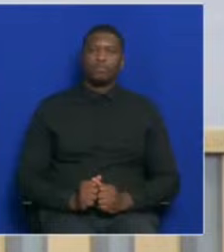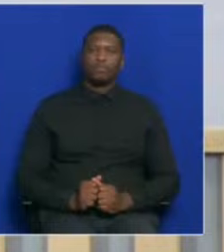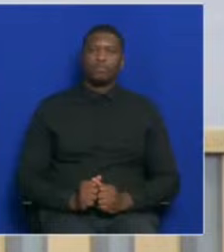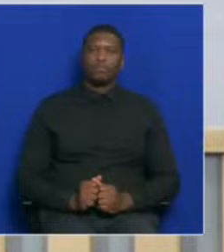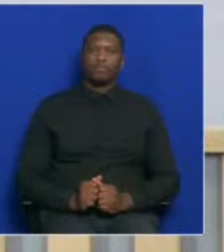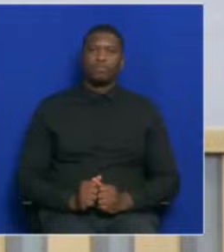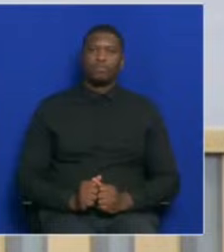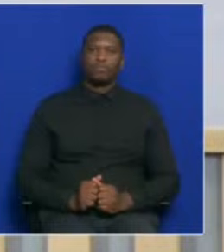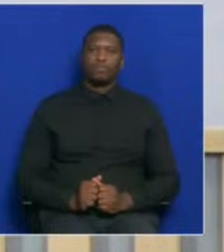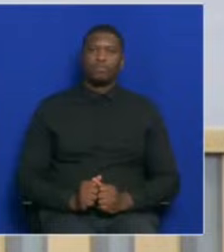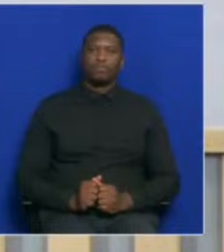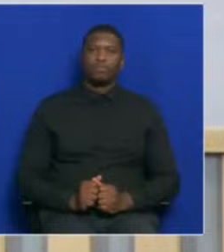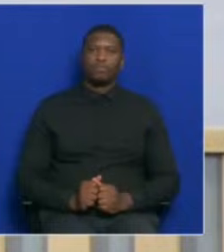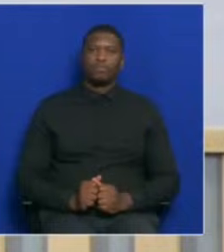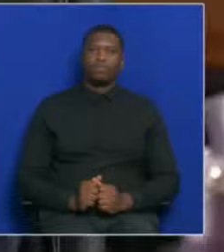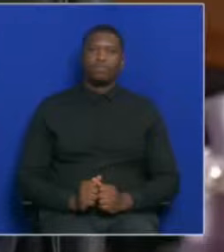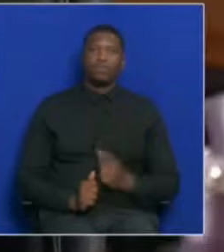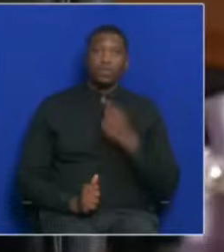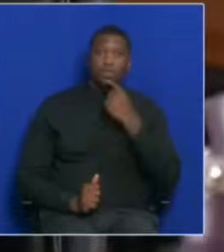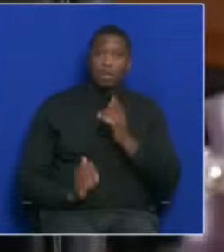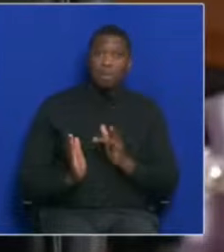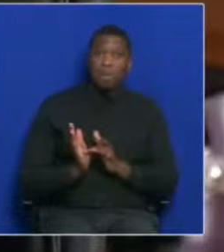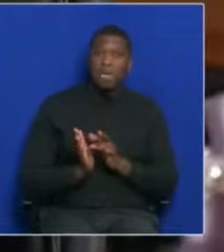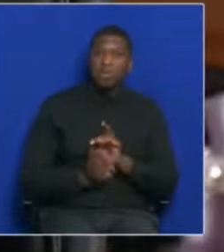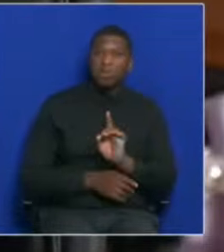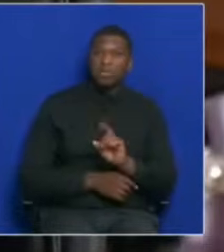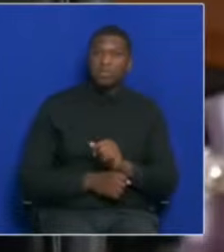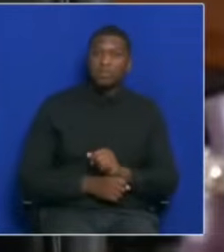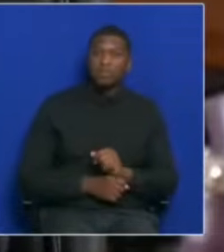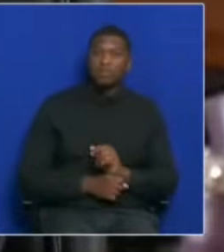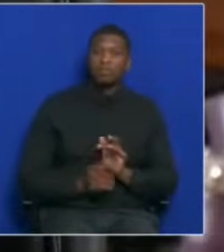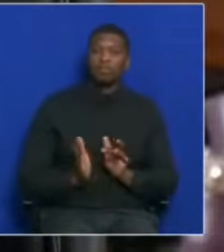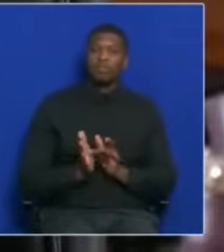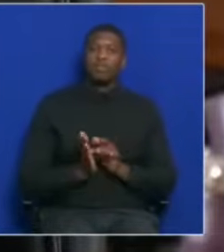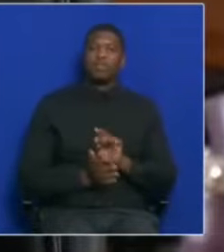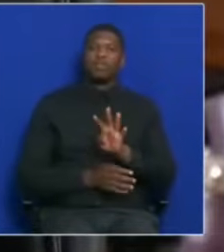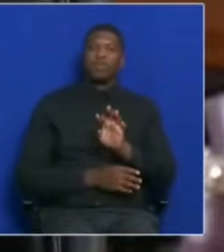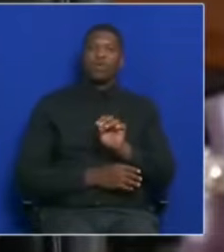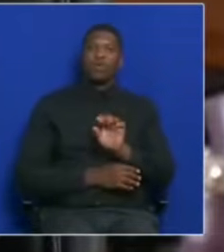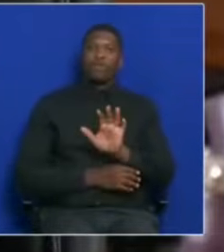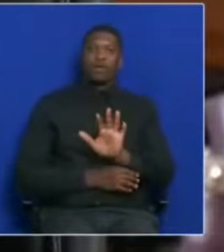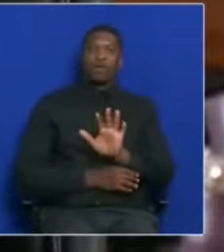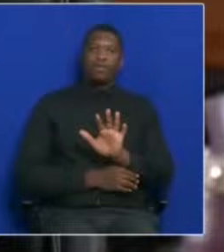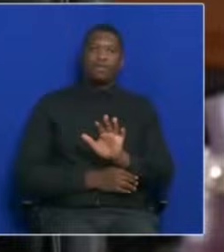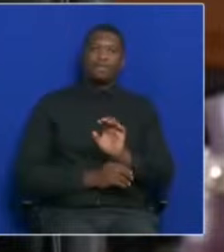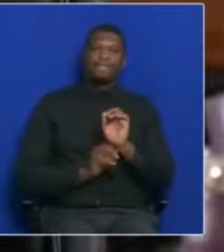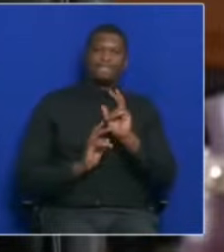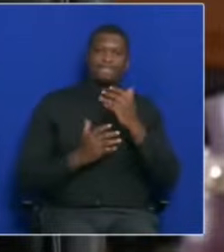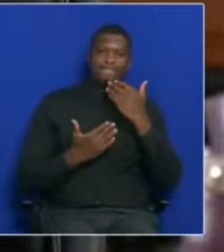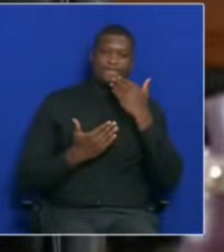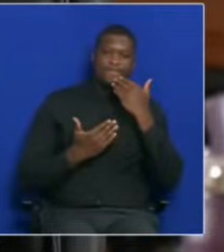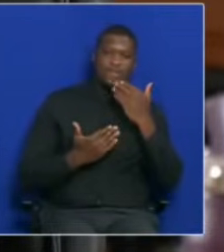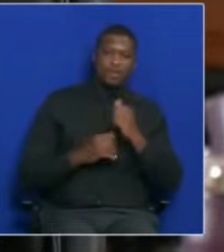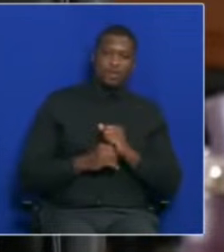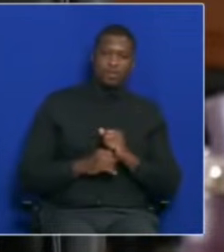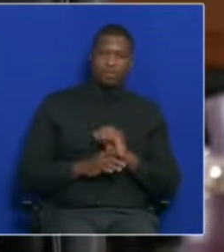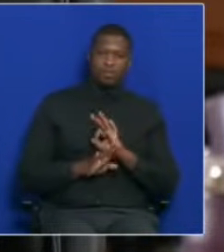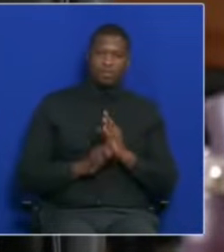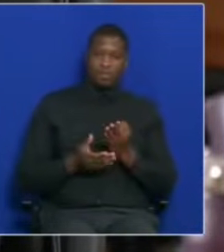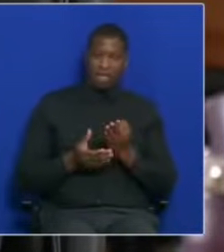You said we go to page 4 what? 405. 405, thank you. And my file is also about to